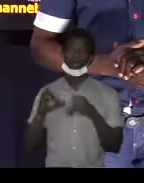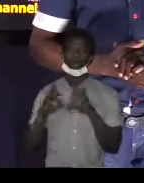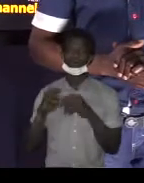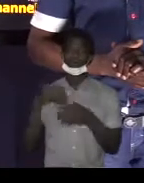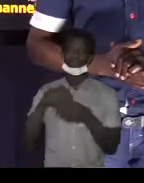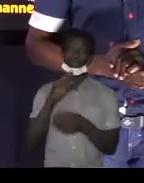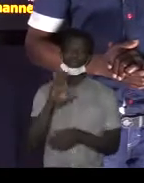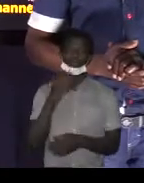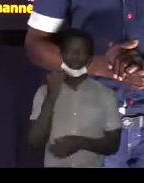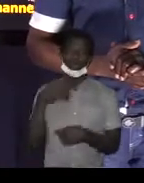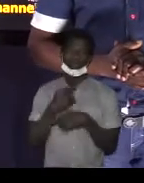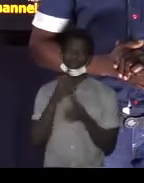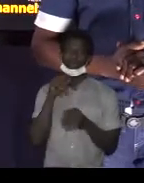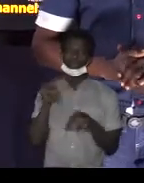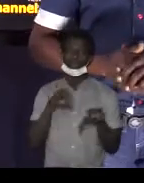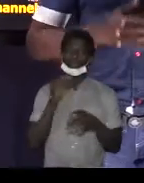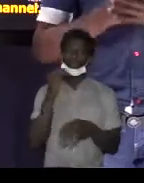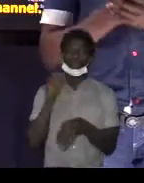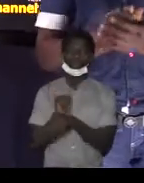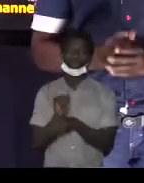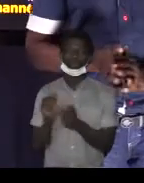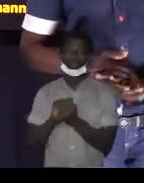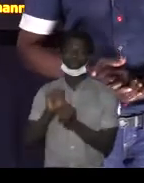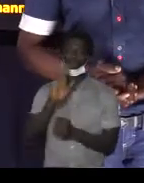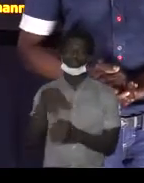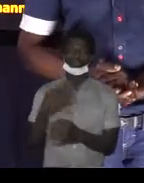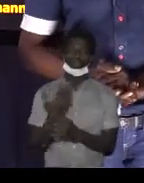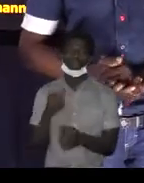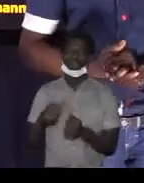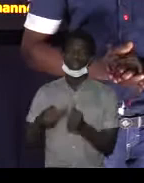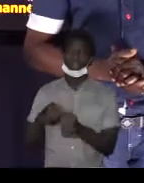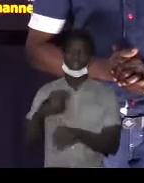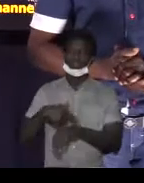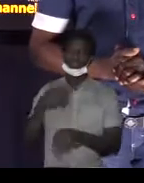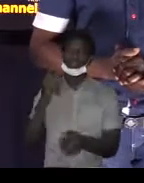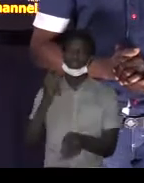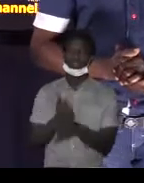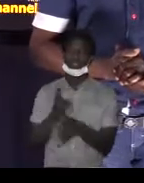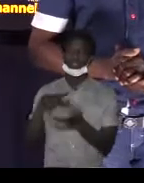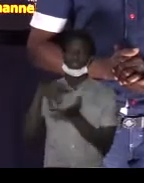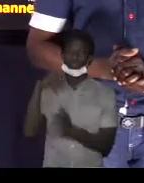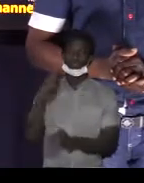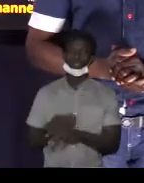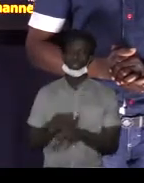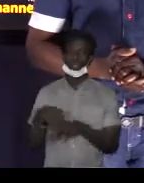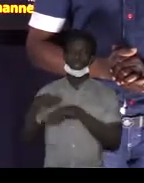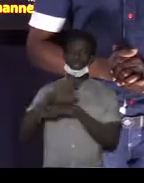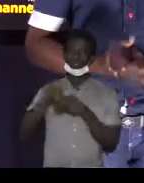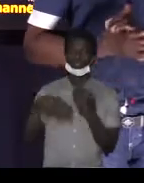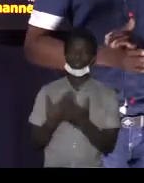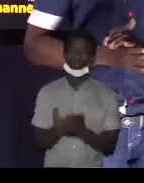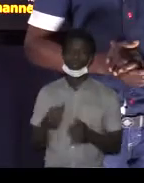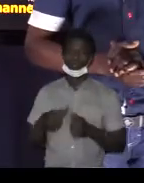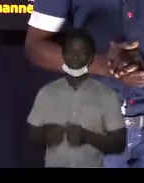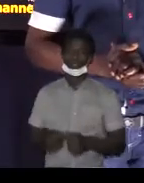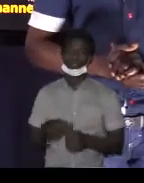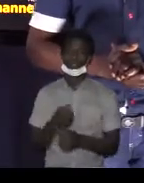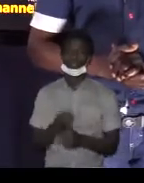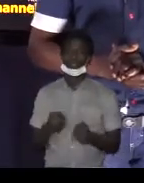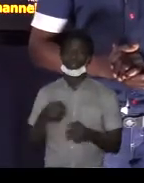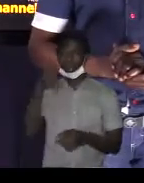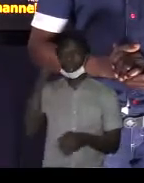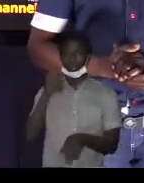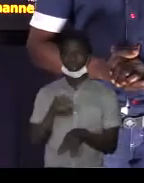Your Home, make sure you do your homework. Wash your hands regularly. Keep studying hard, but above all, stay